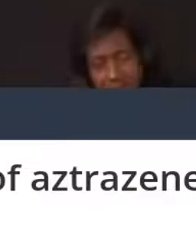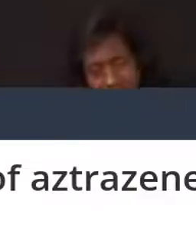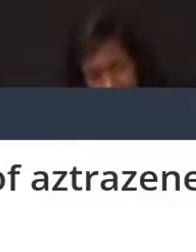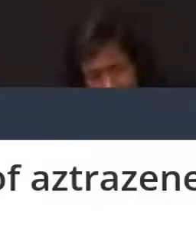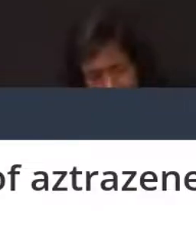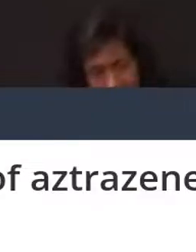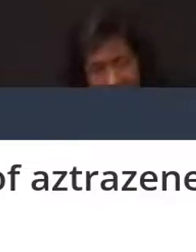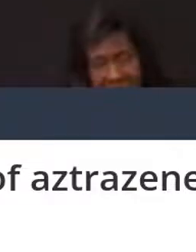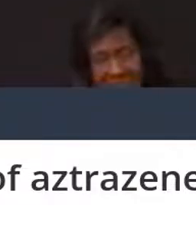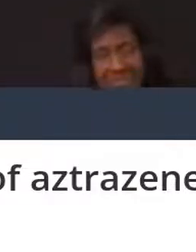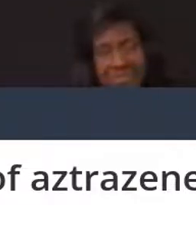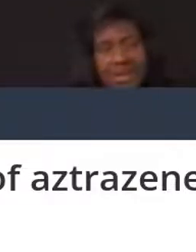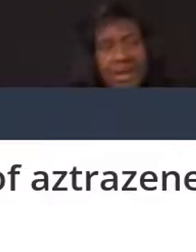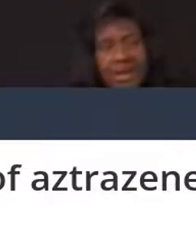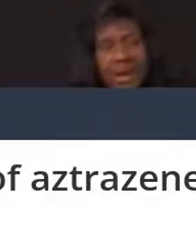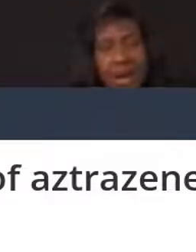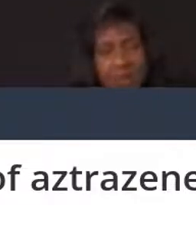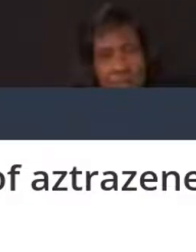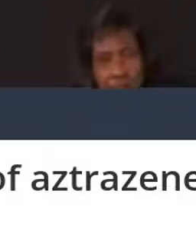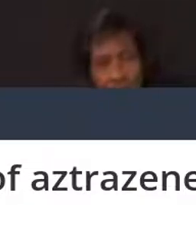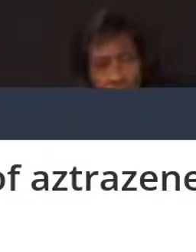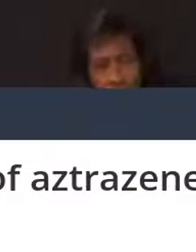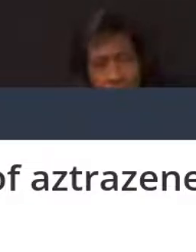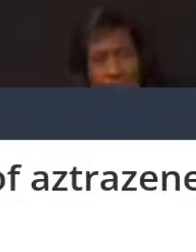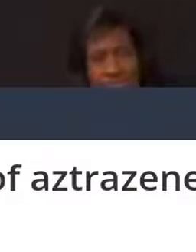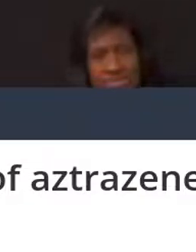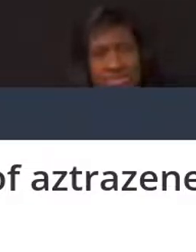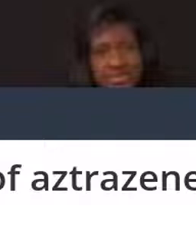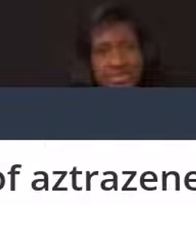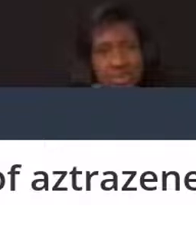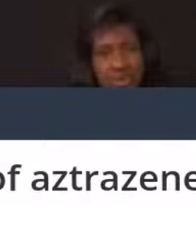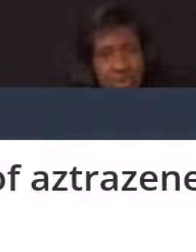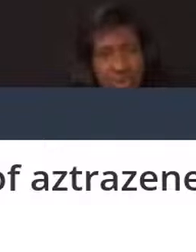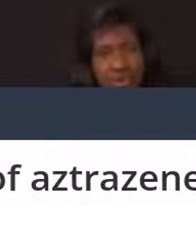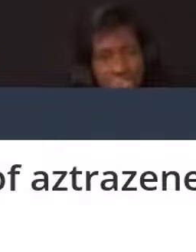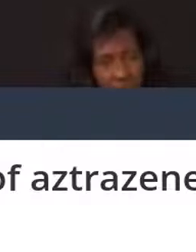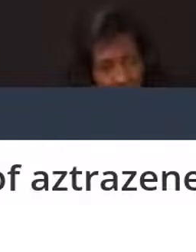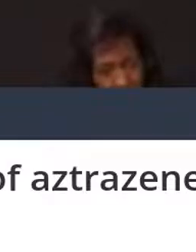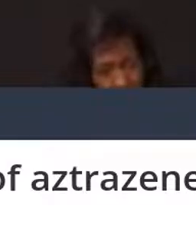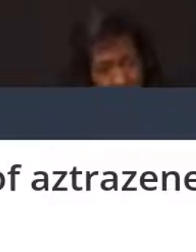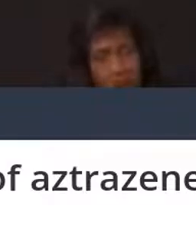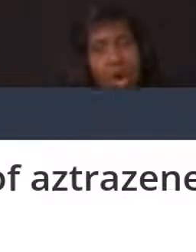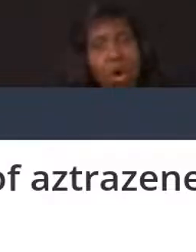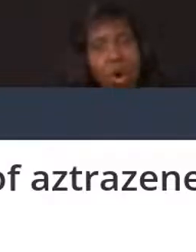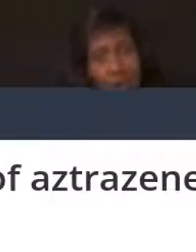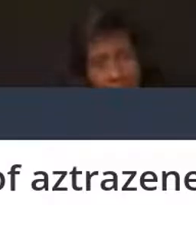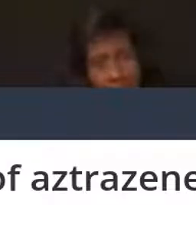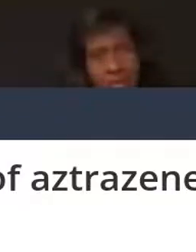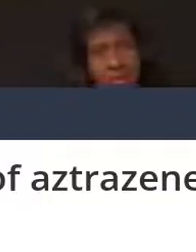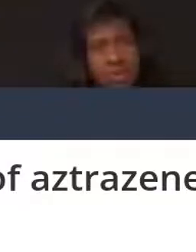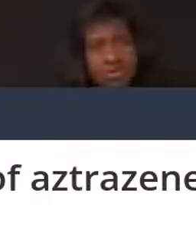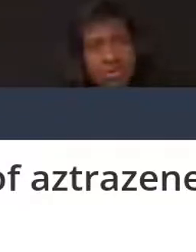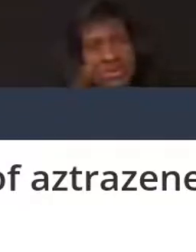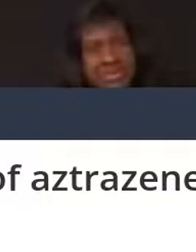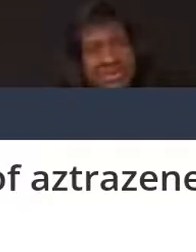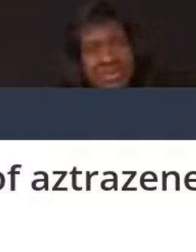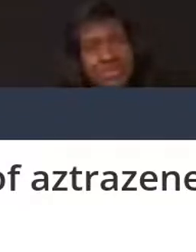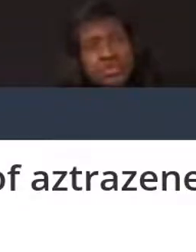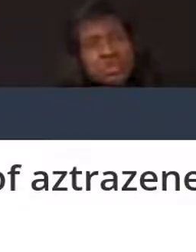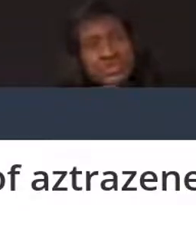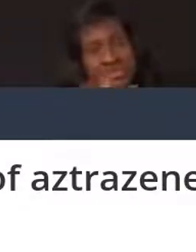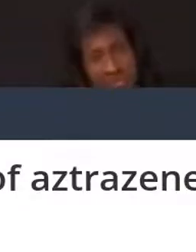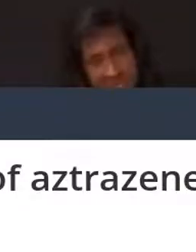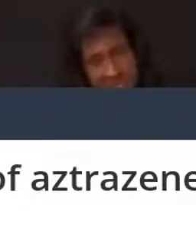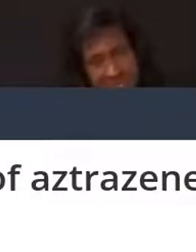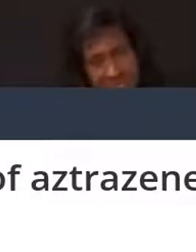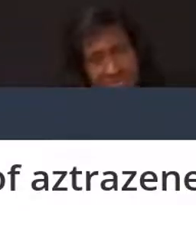around what's working well and what needs adjustment. The fact is, community transmission